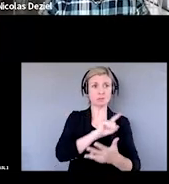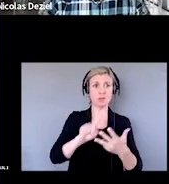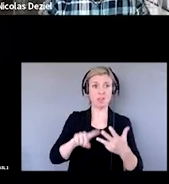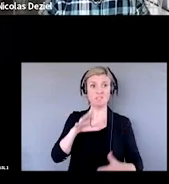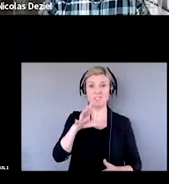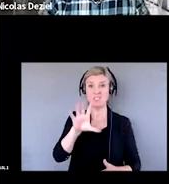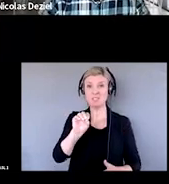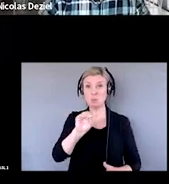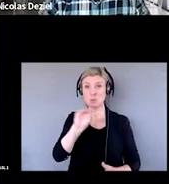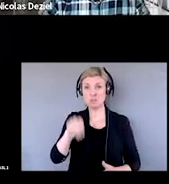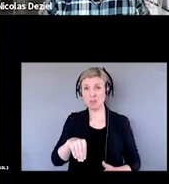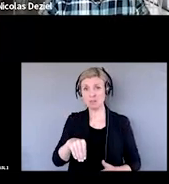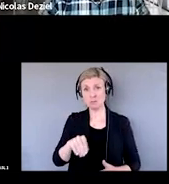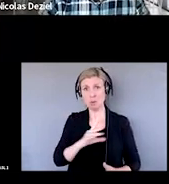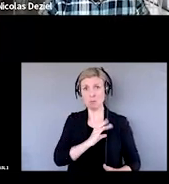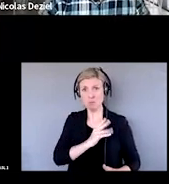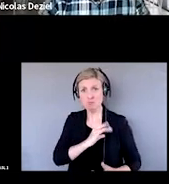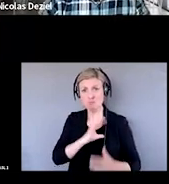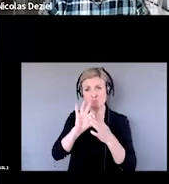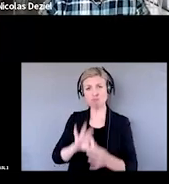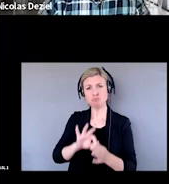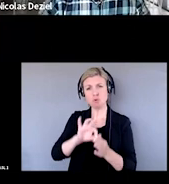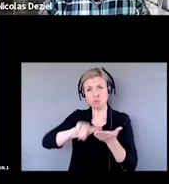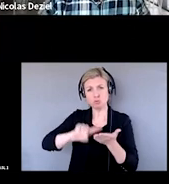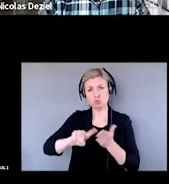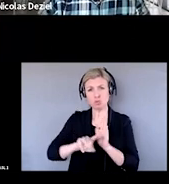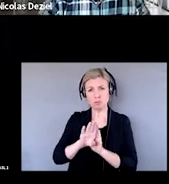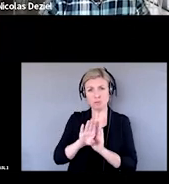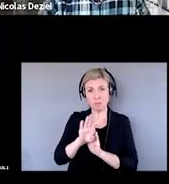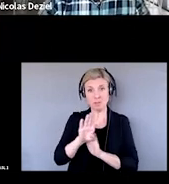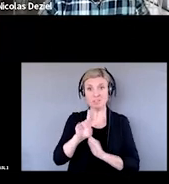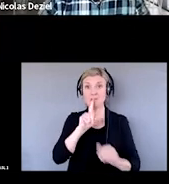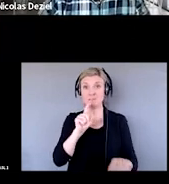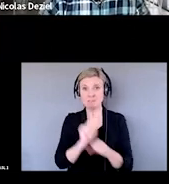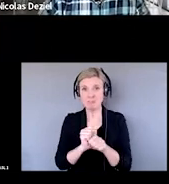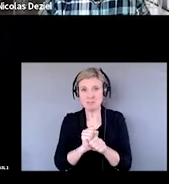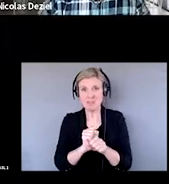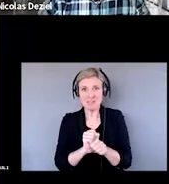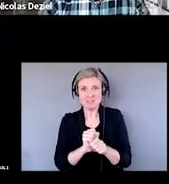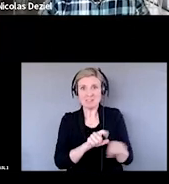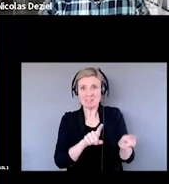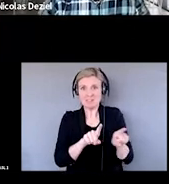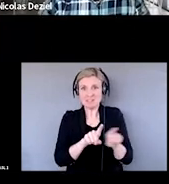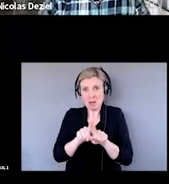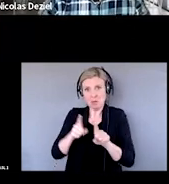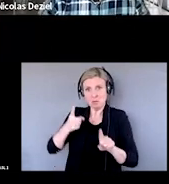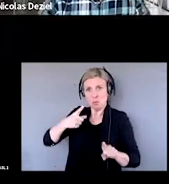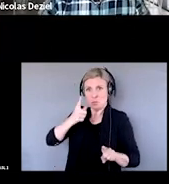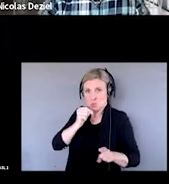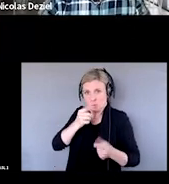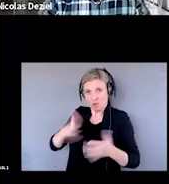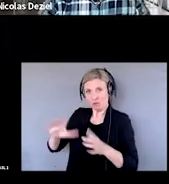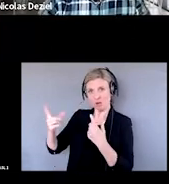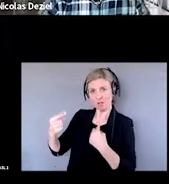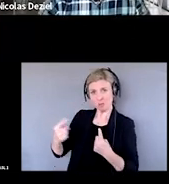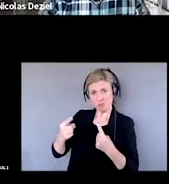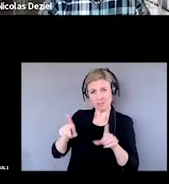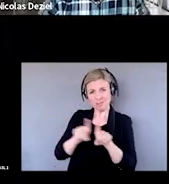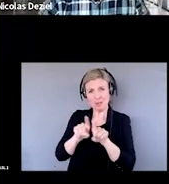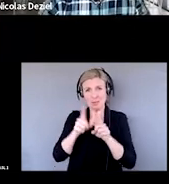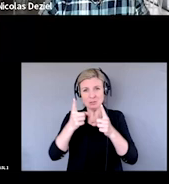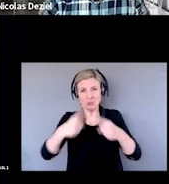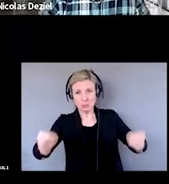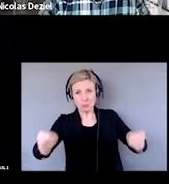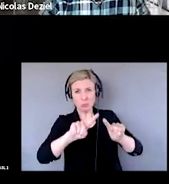medium-sized enterprises, maybe like yourself. That's what they said. It's real people who said this. So, I mean, this is why IP can be very important for small